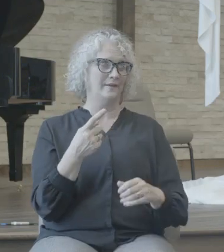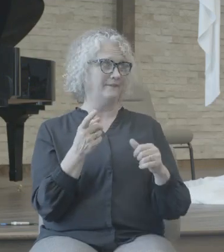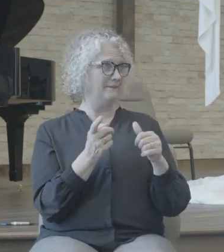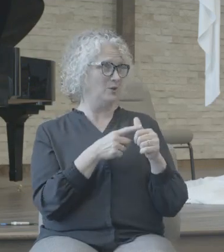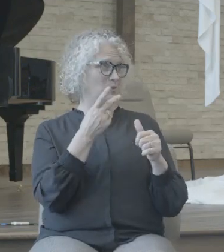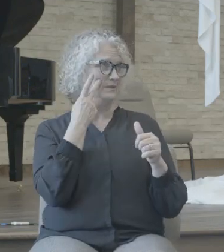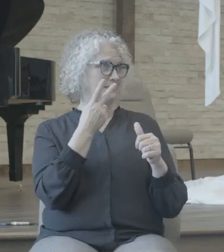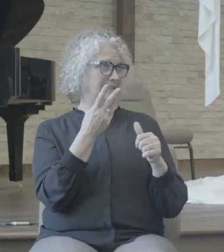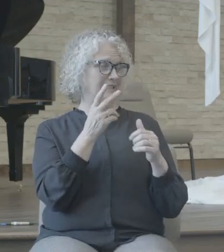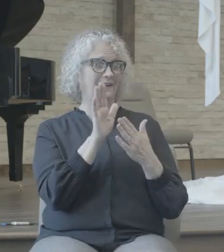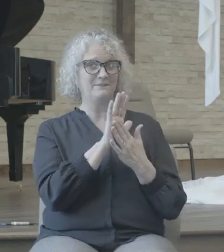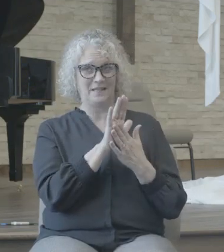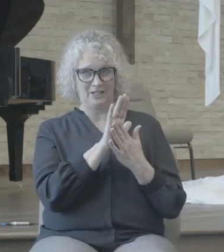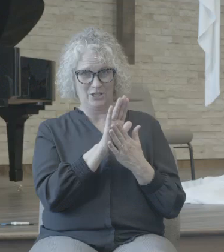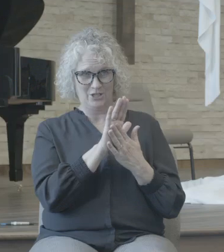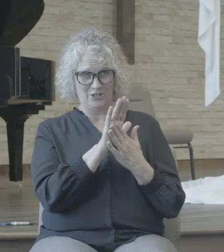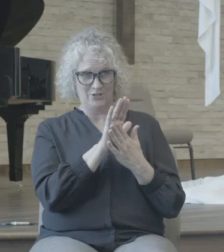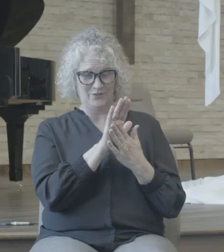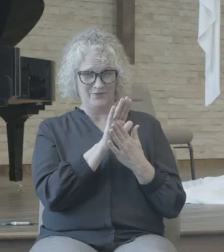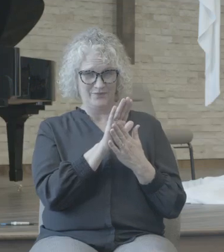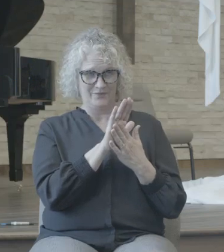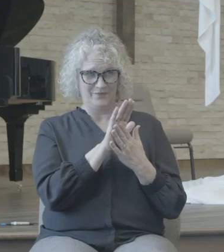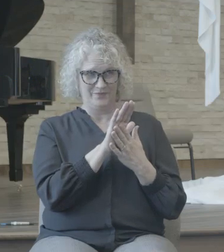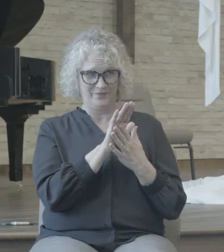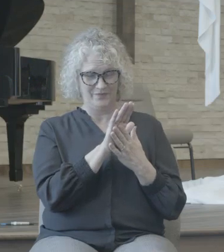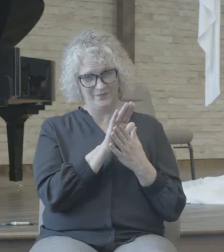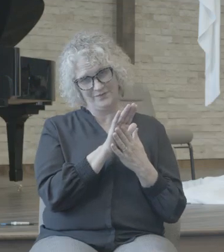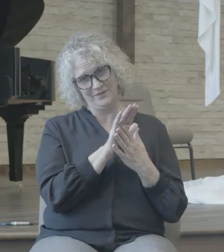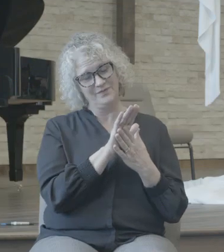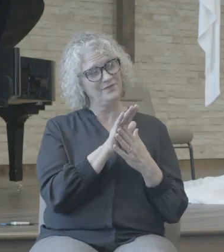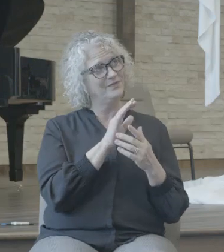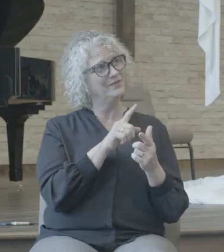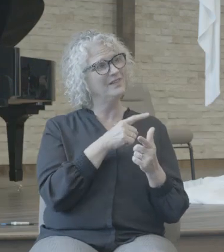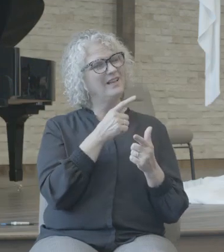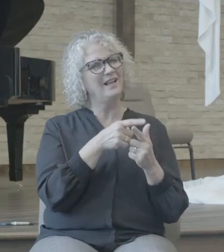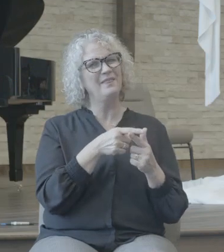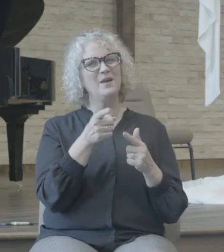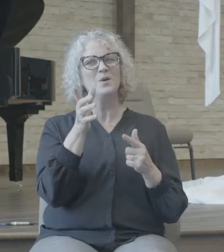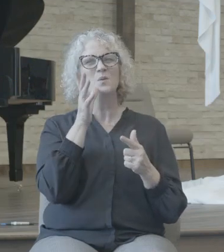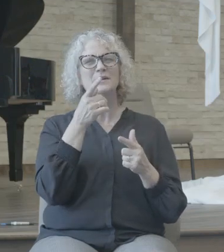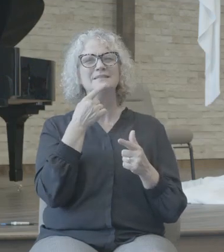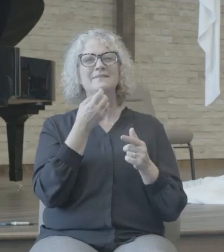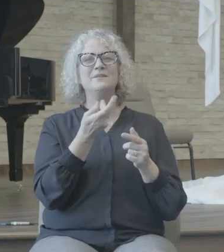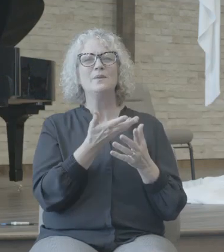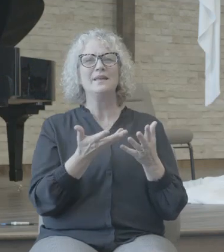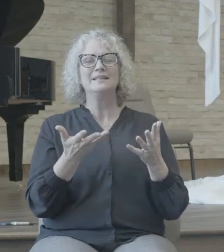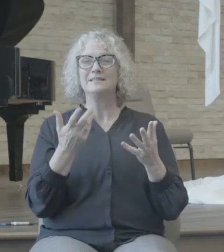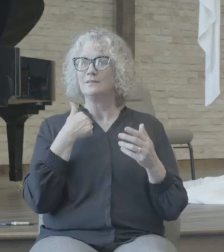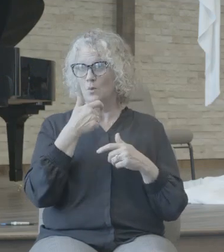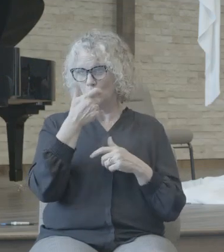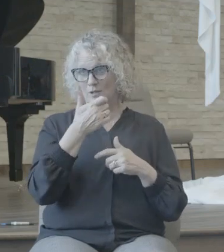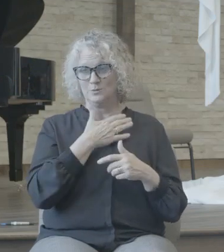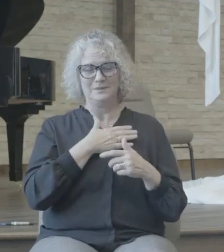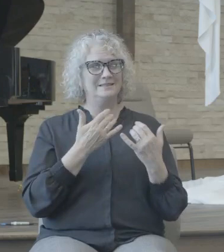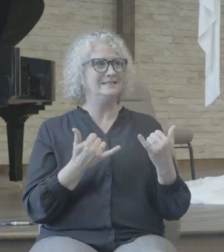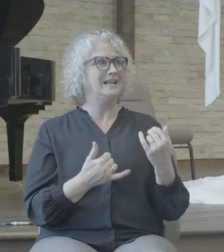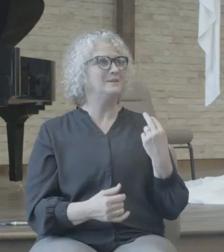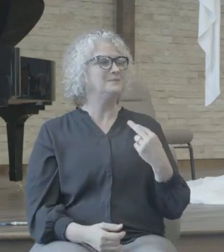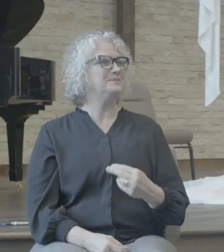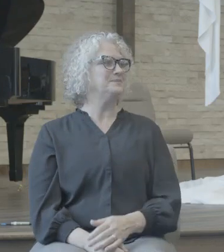a video, and then Lily will say a few words to us. So if we can watch that video.